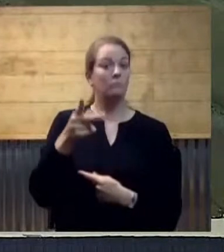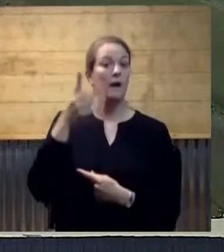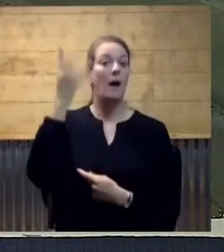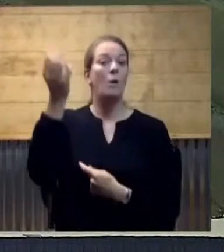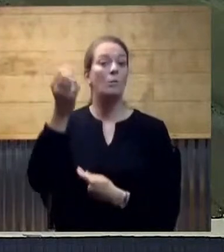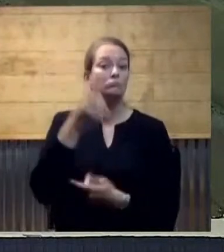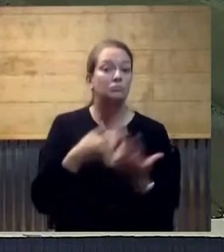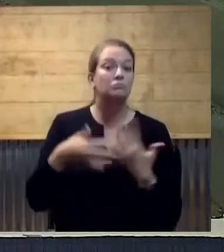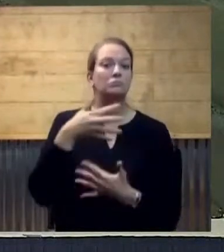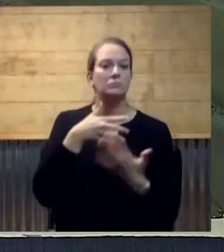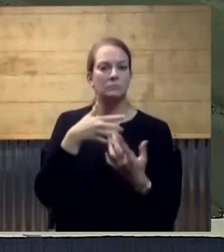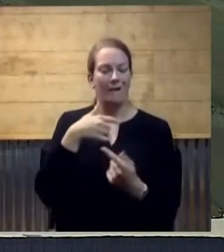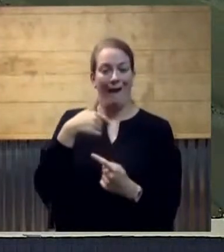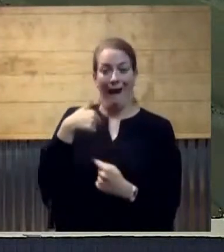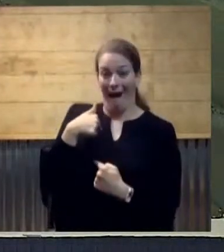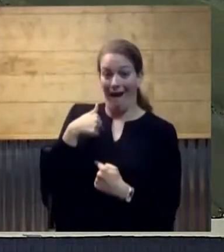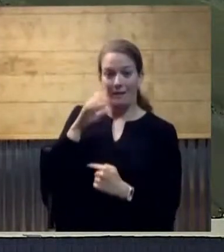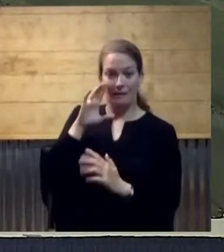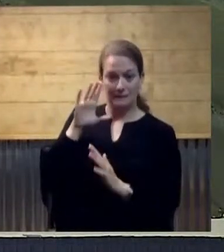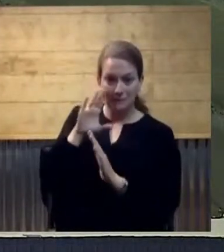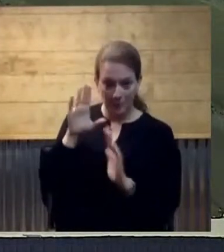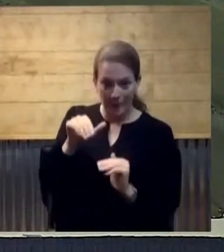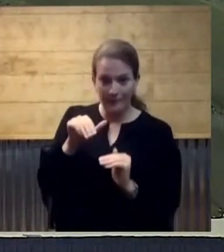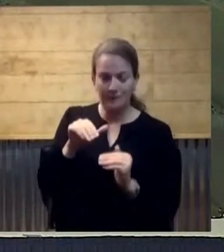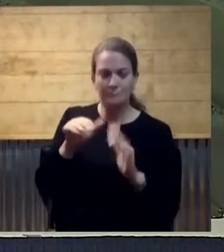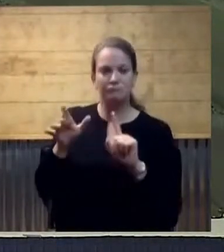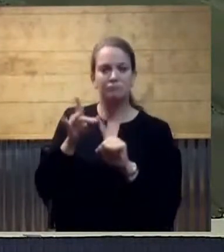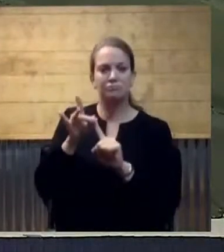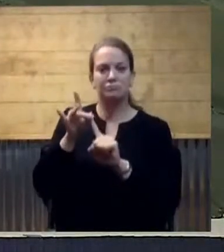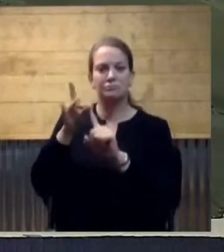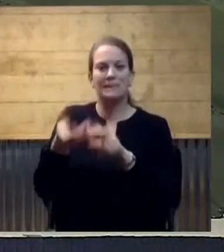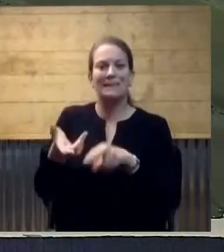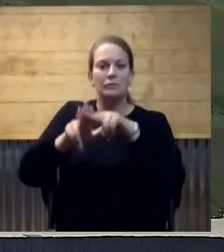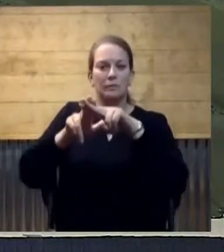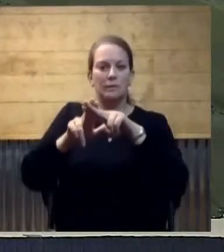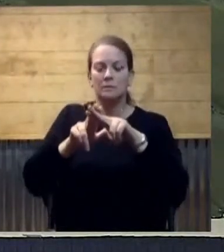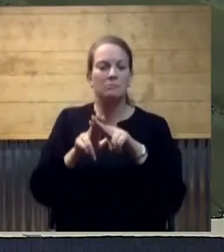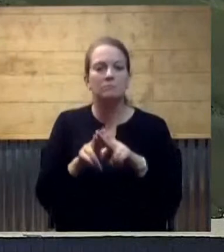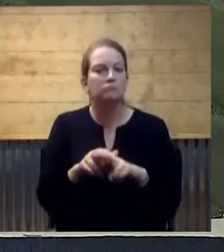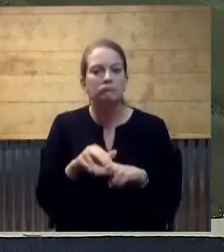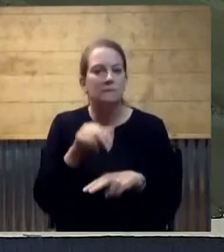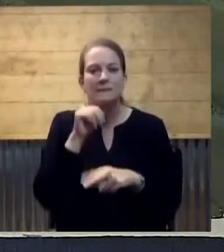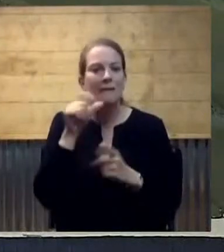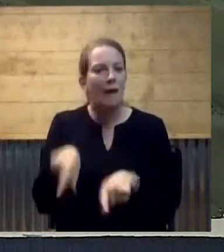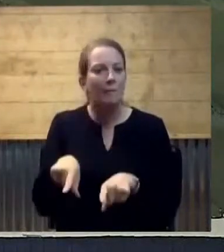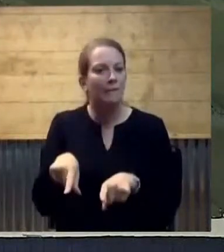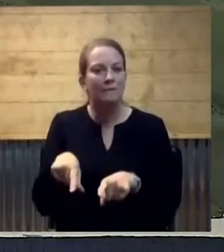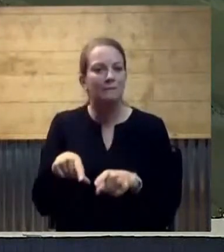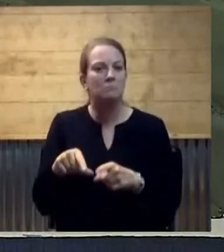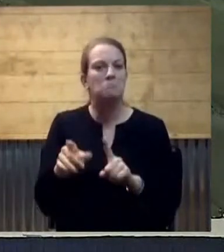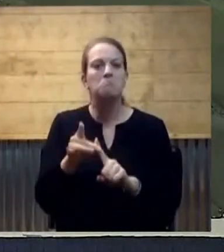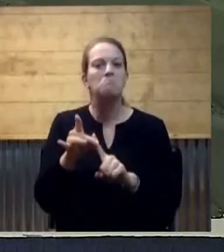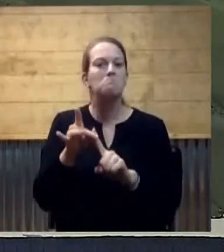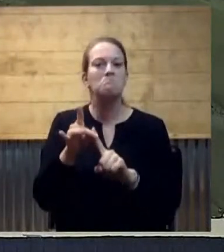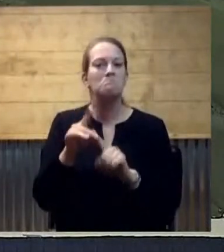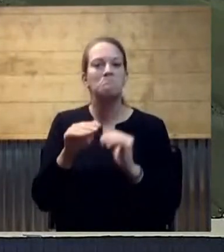I actually expected an increase that we have not seen. That's good news.